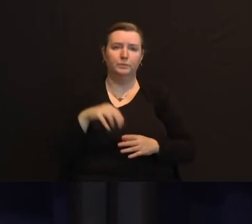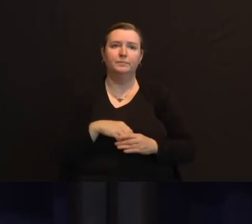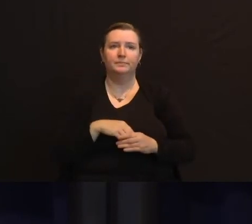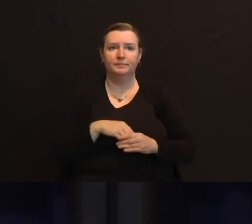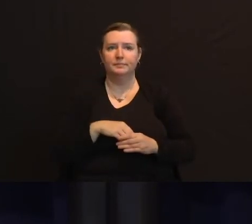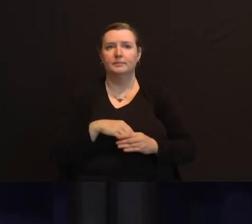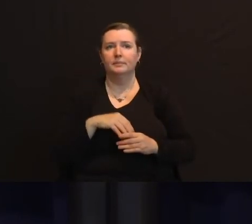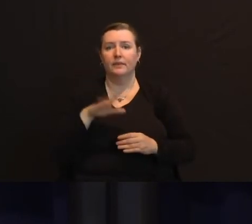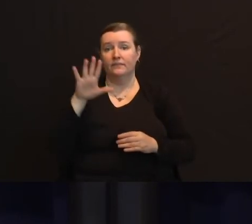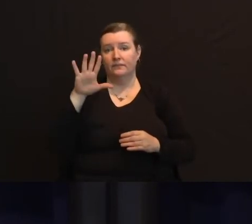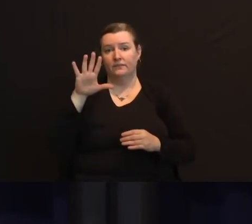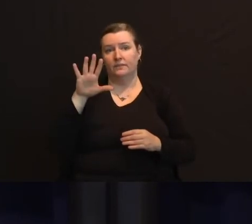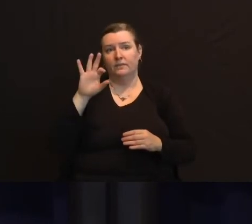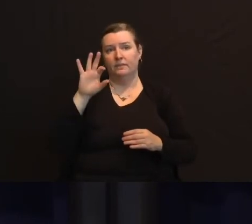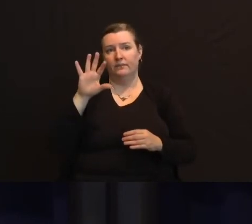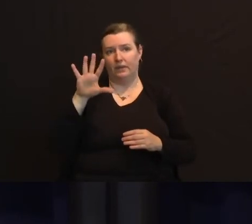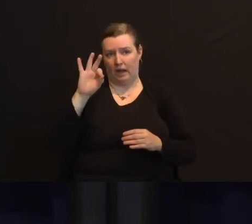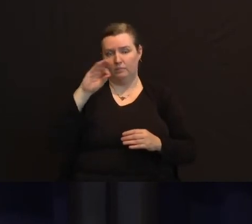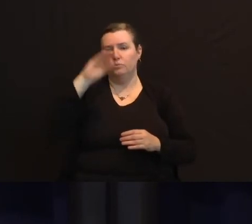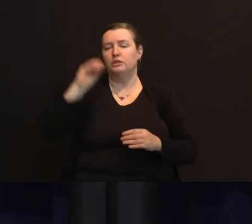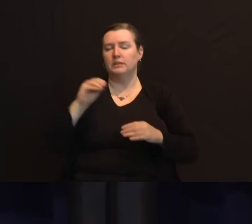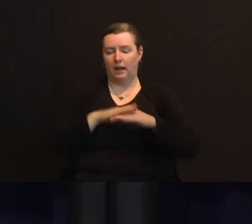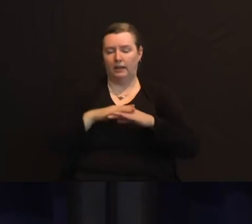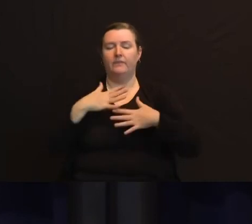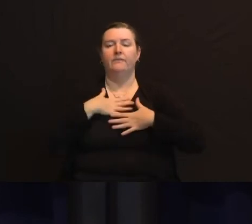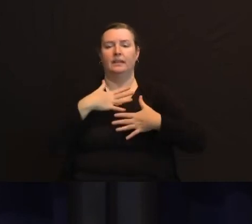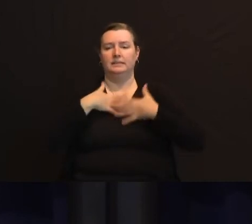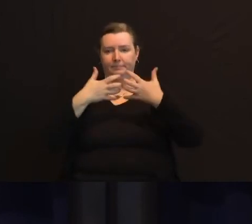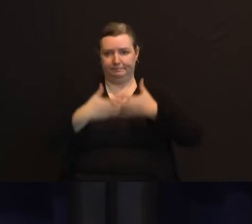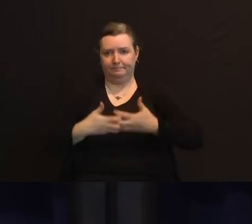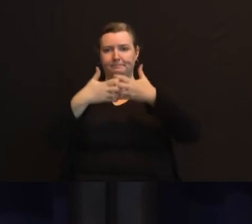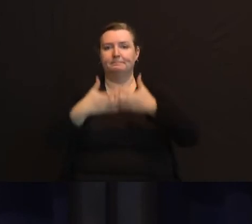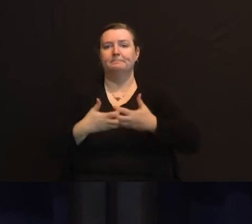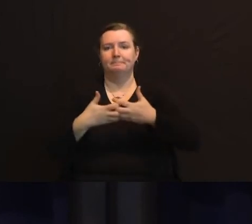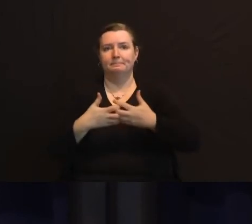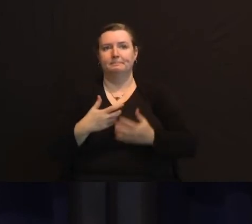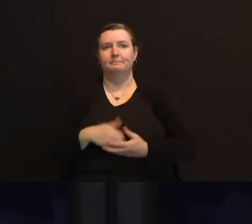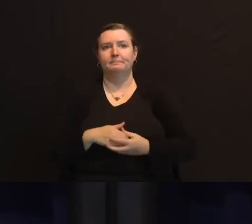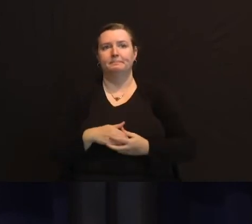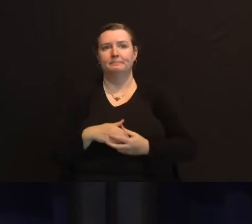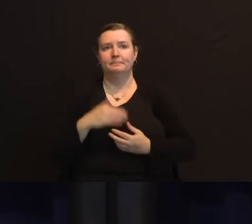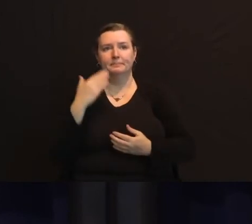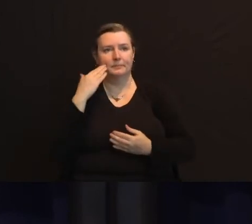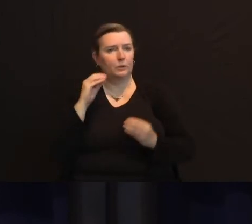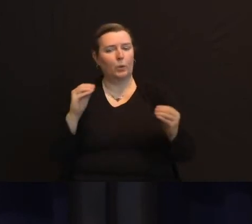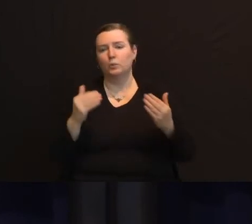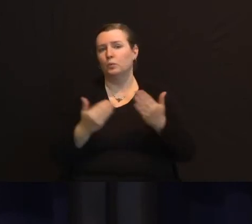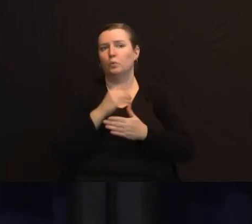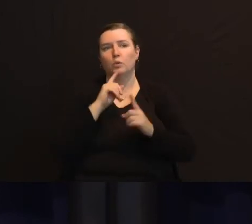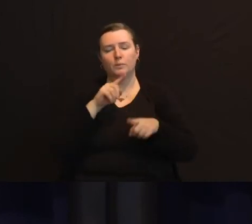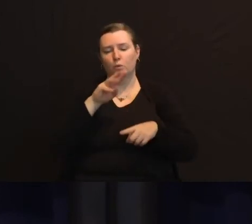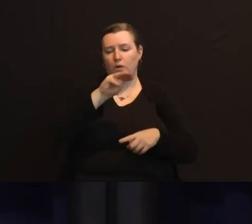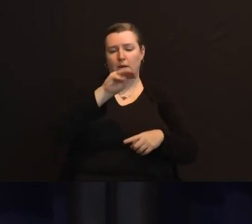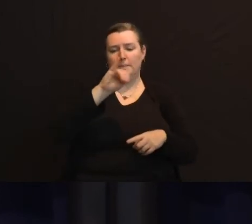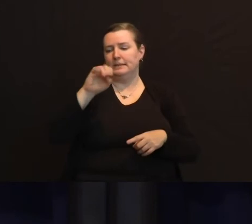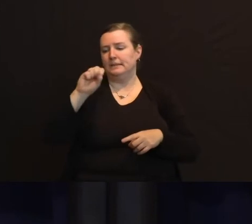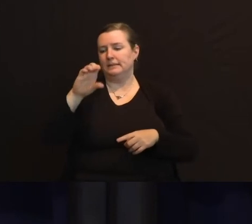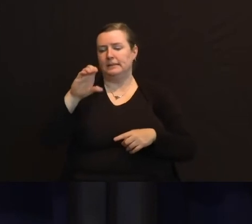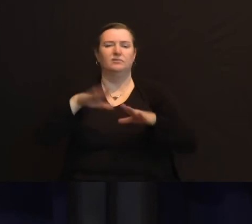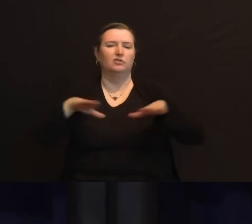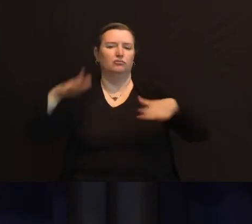care patients are on ventilators. Fortunately, there have been no new reports of multisystem inflammatory syndrome in